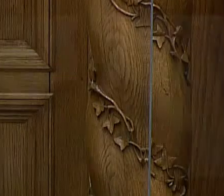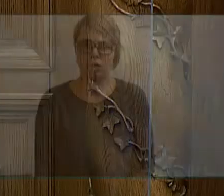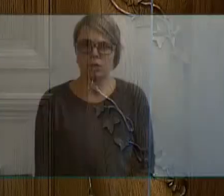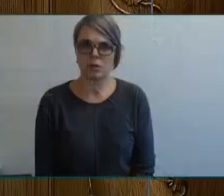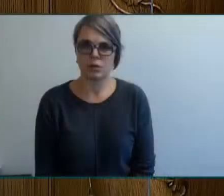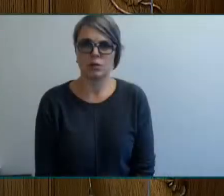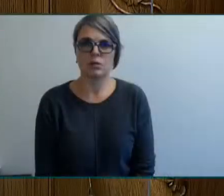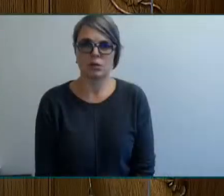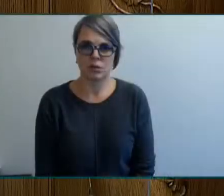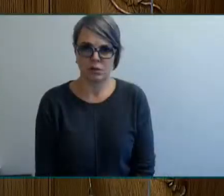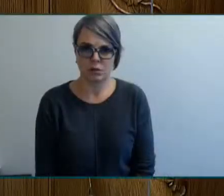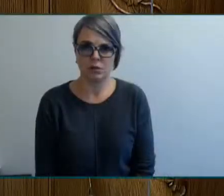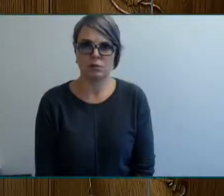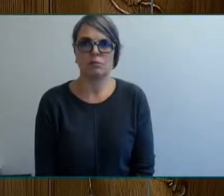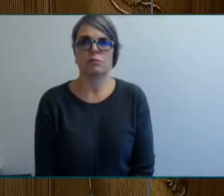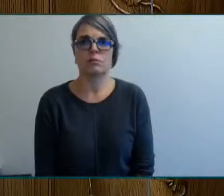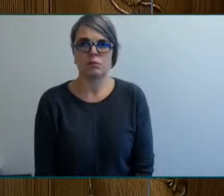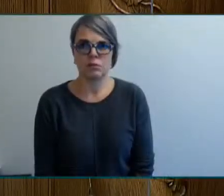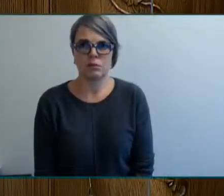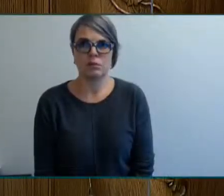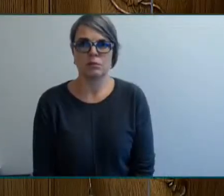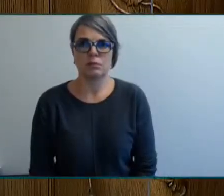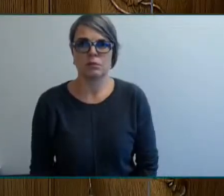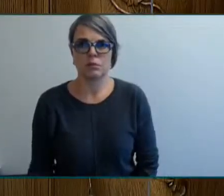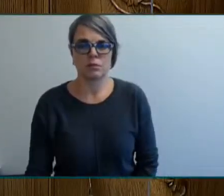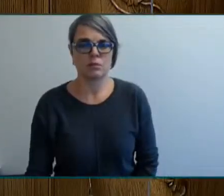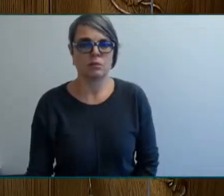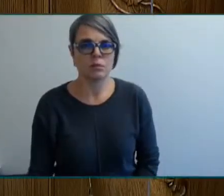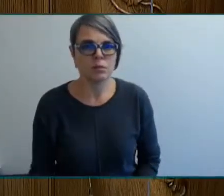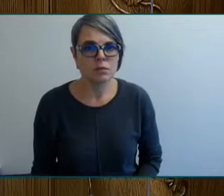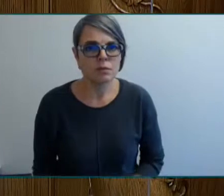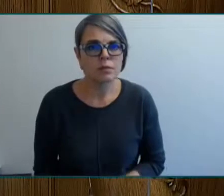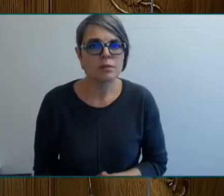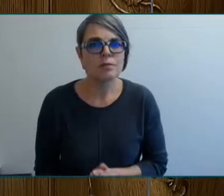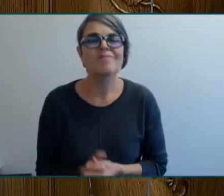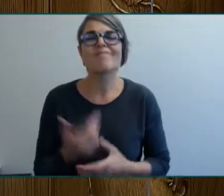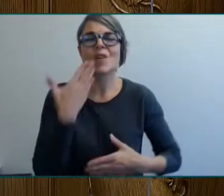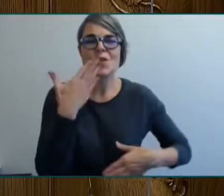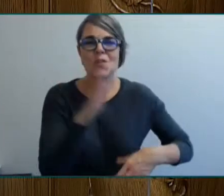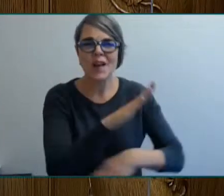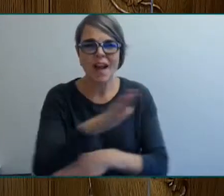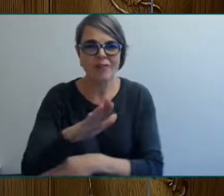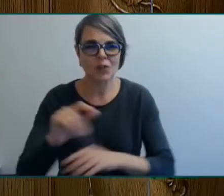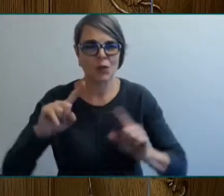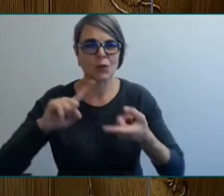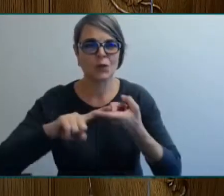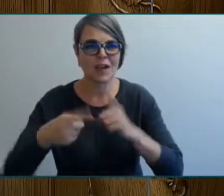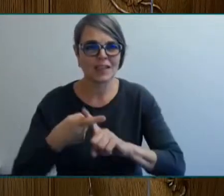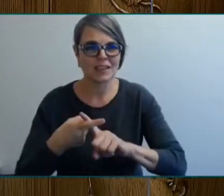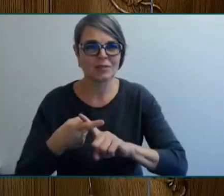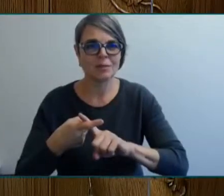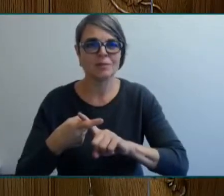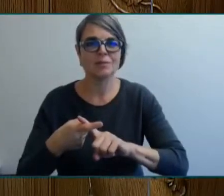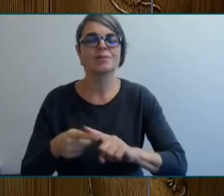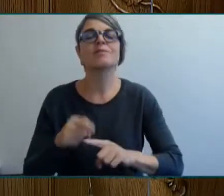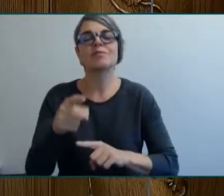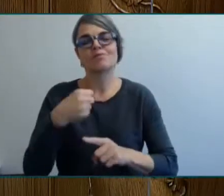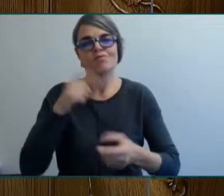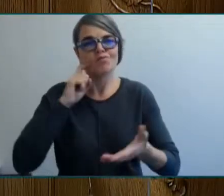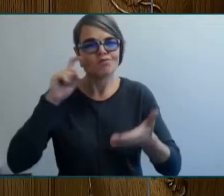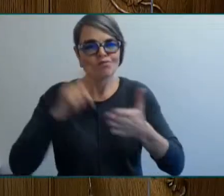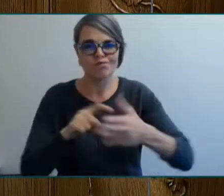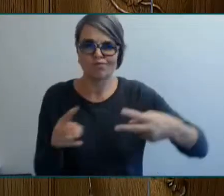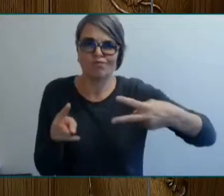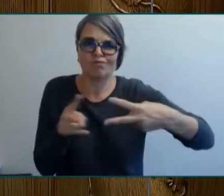Good afternoon, friends. Untitled. We begin by acknowledging the Lekwungen peoples, the Songhees and